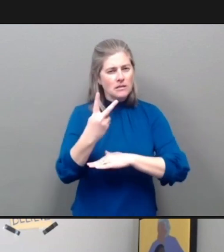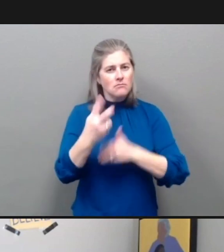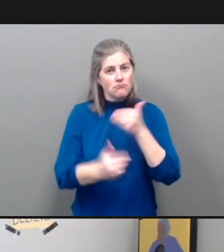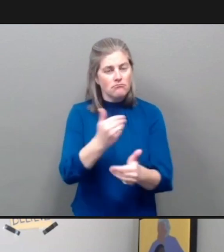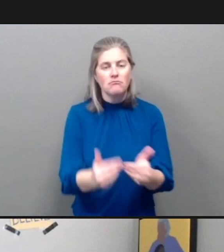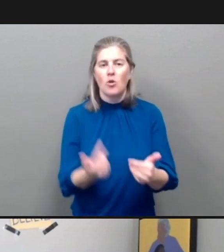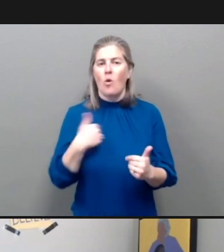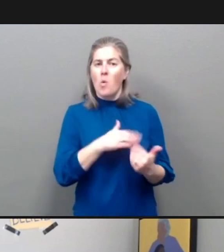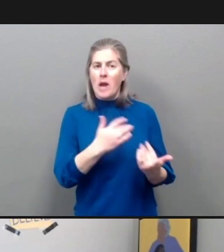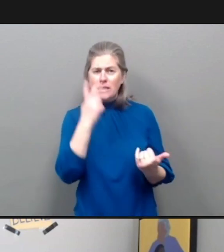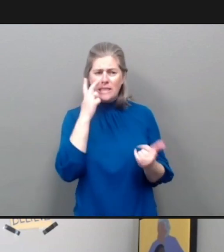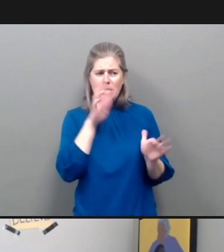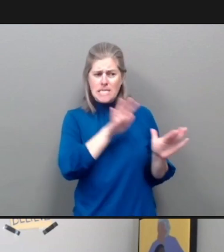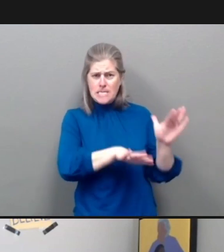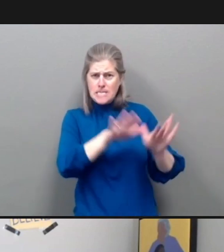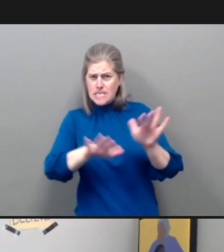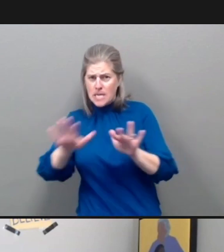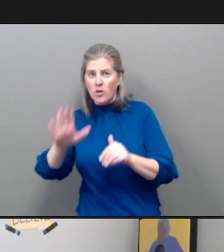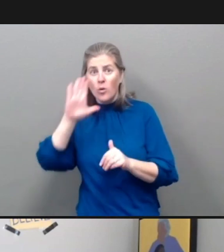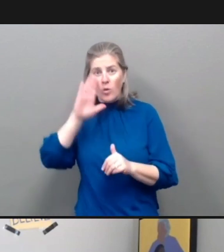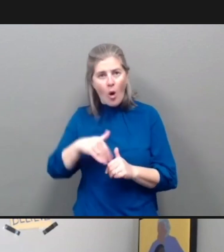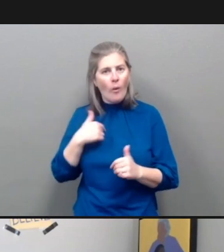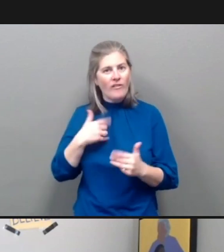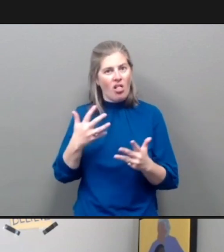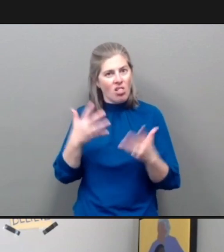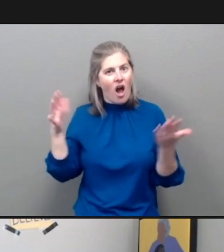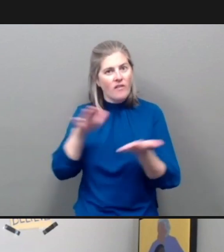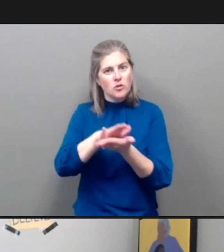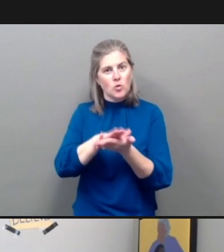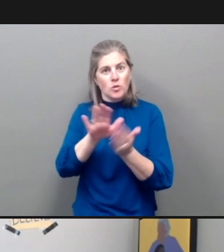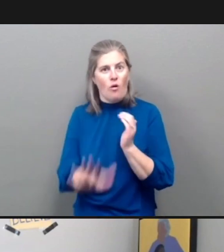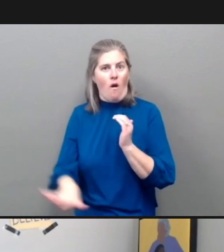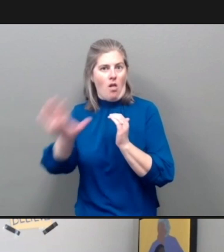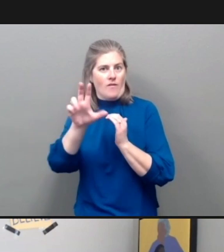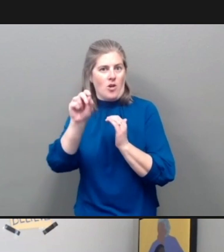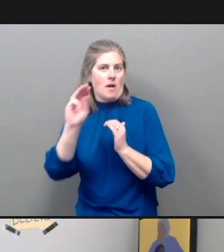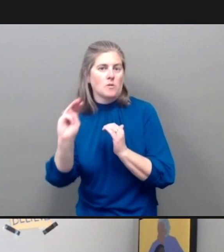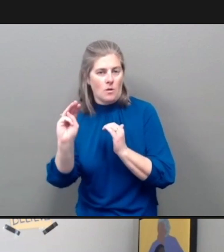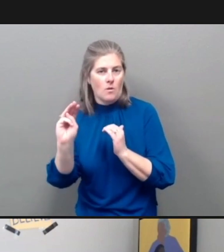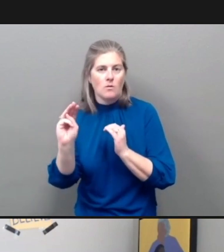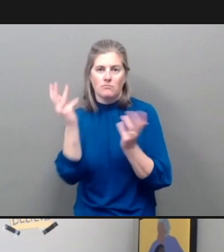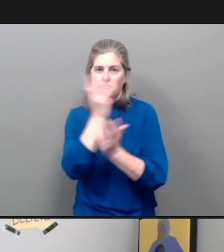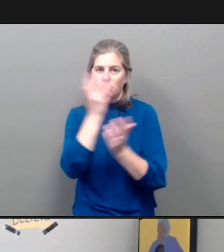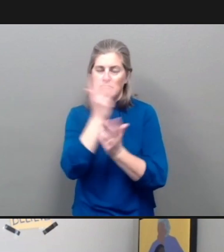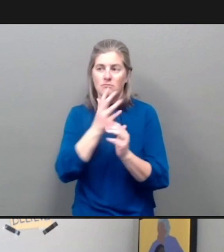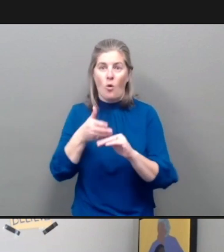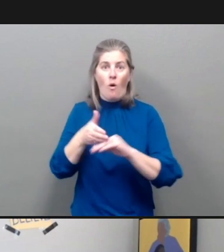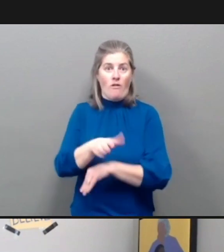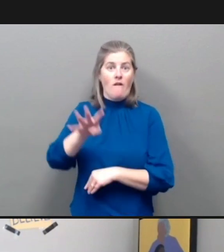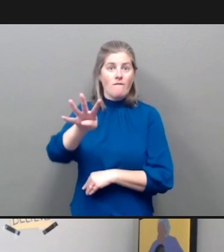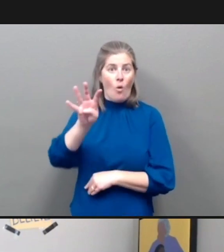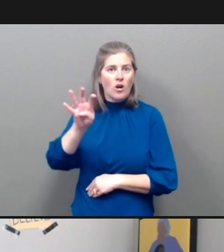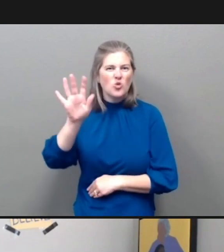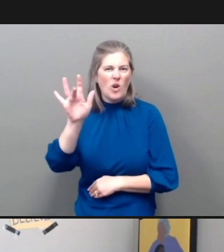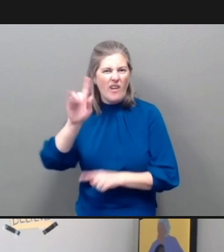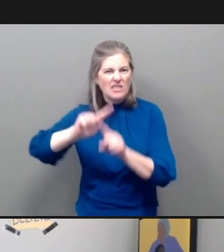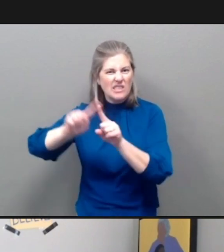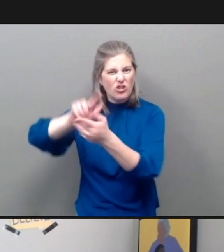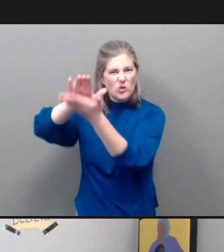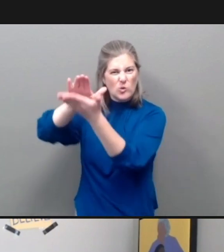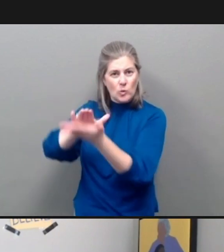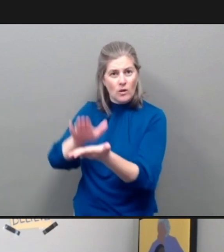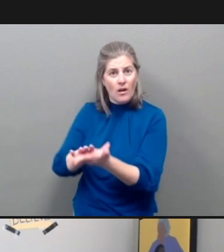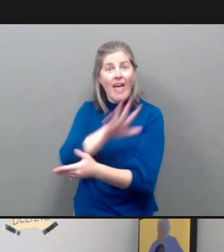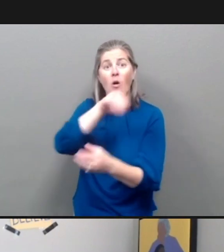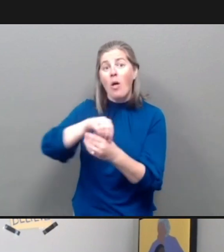going to wait and see. As you know, we have a lot of schools in New Mexico and over 425. And this includes